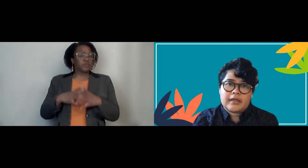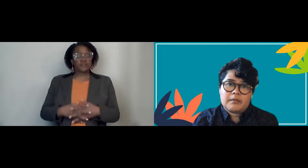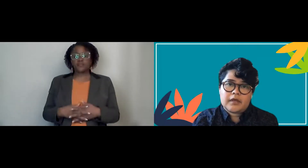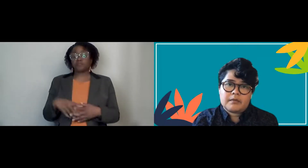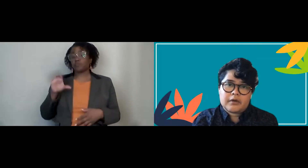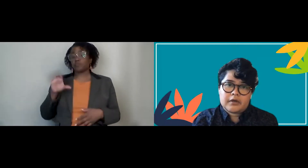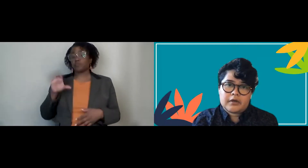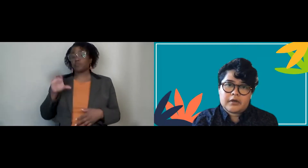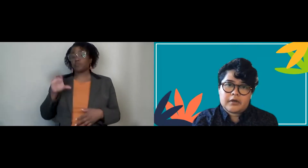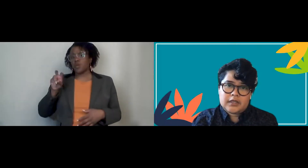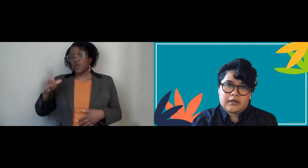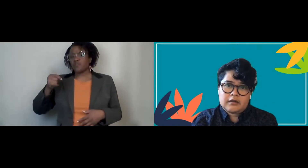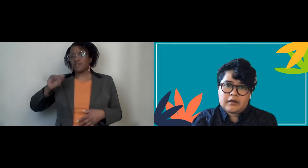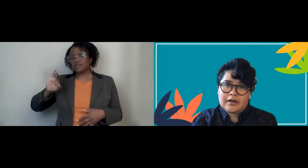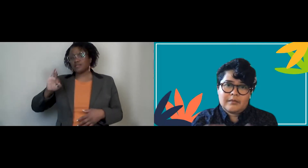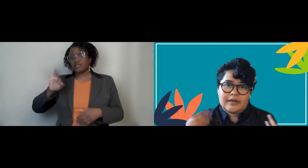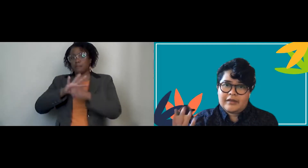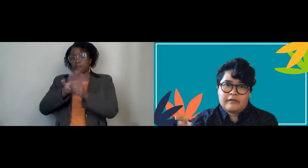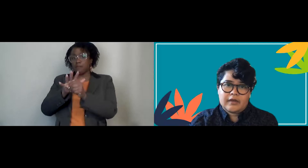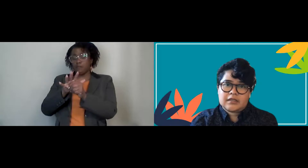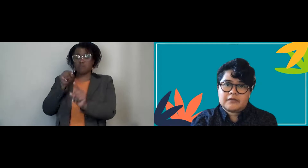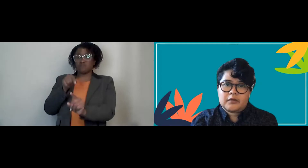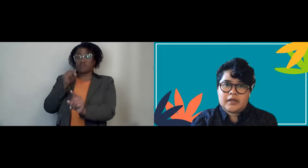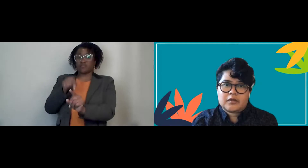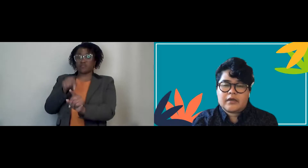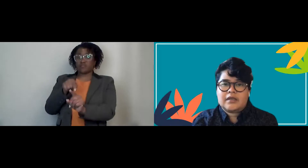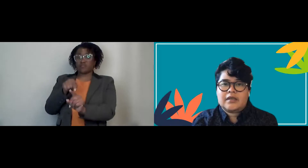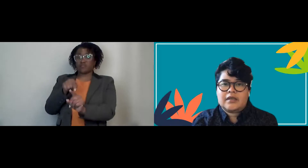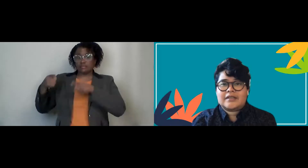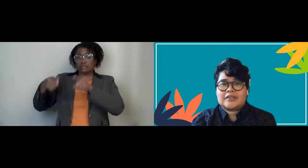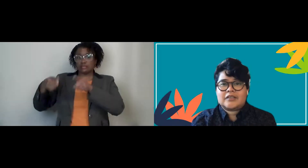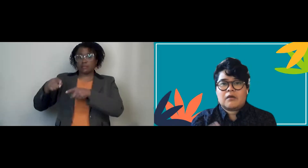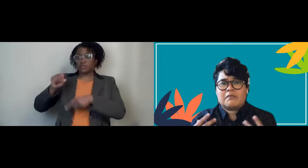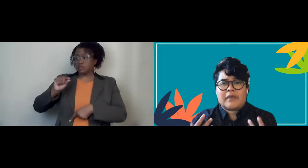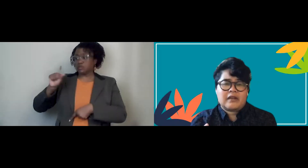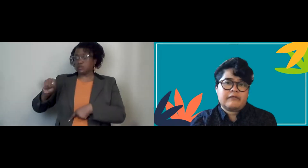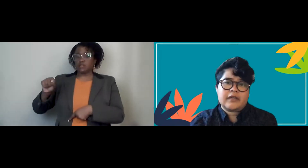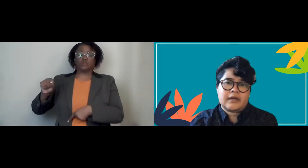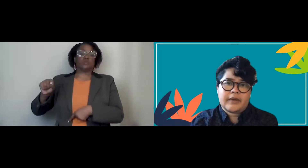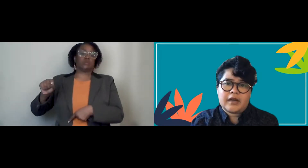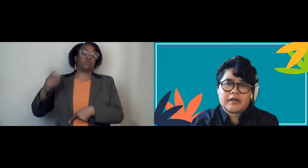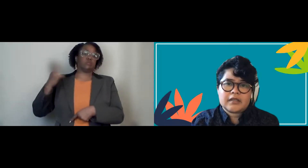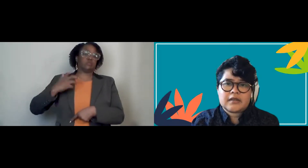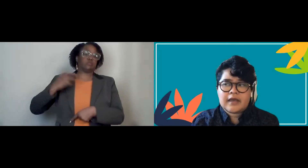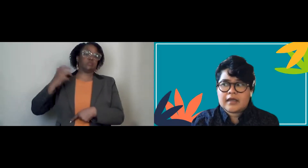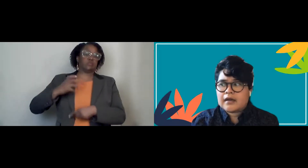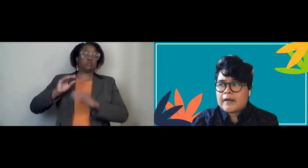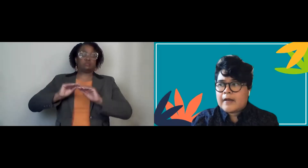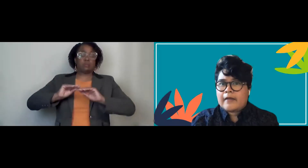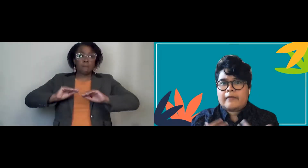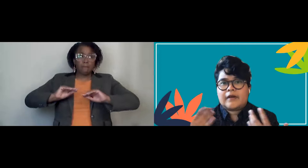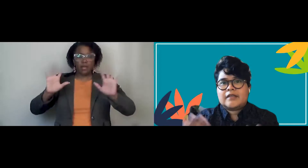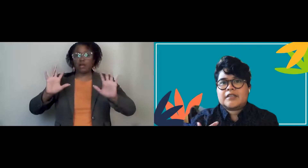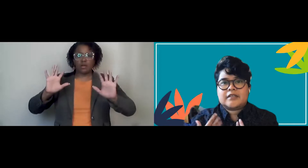COVID-19 pandemic in particular, and the events of 2020 have just made it so painfully apparent